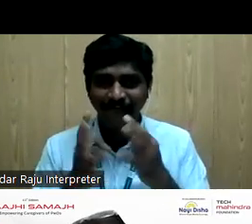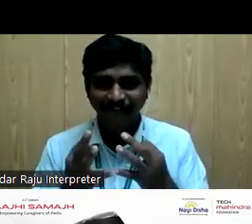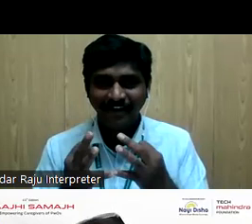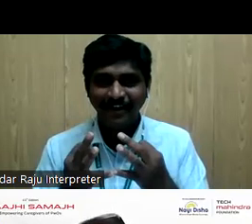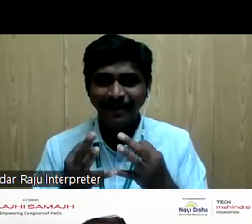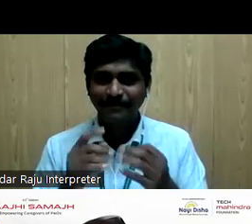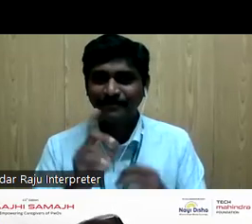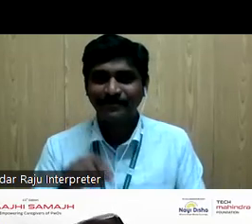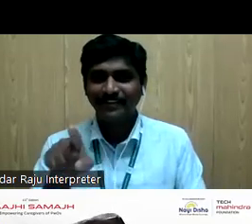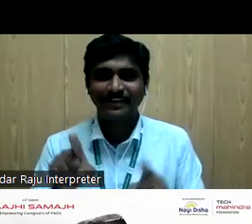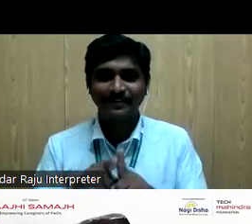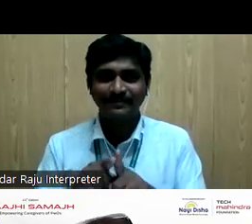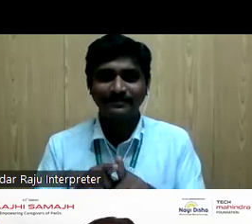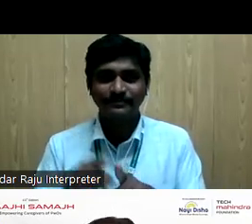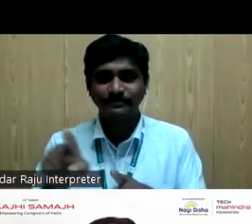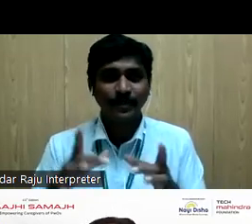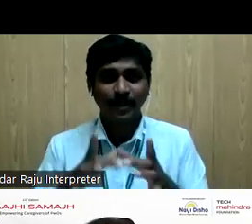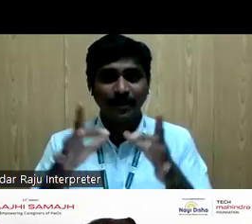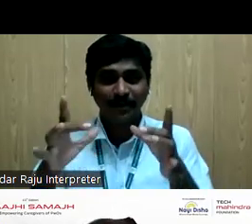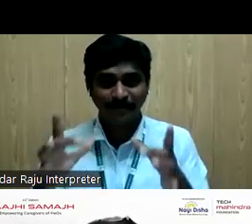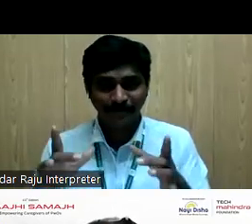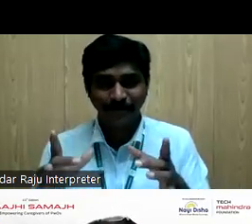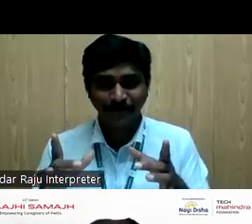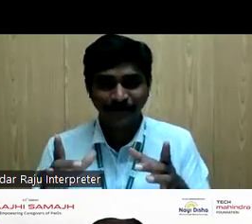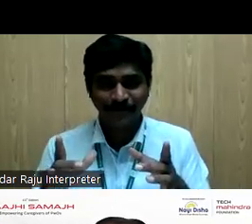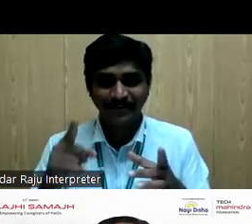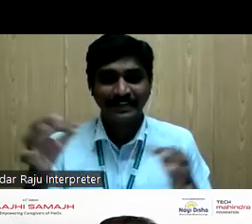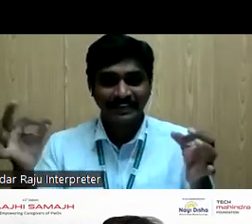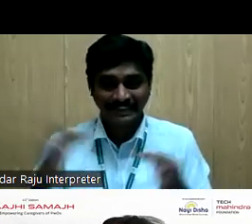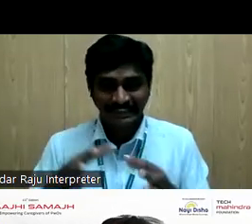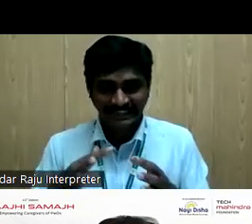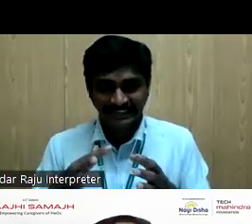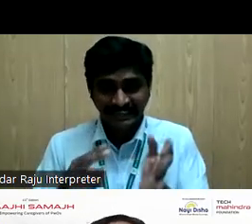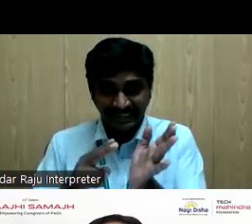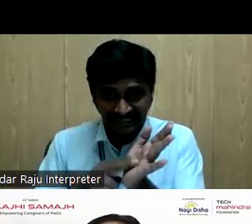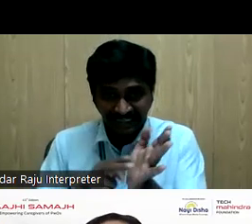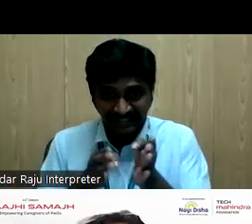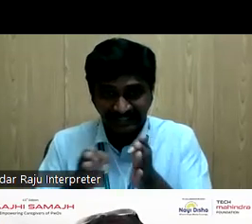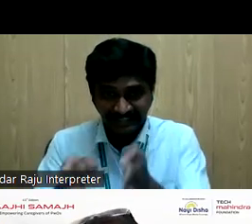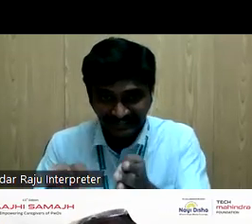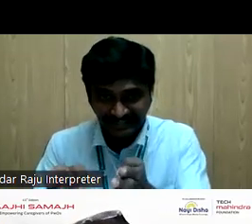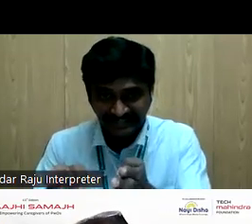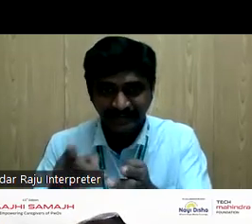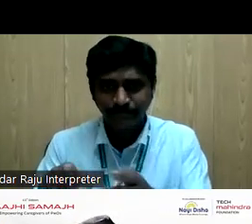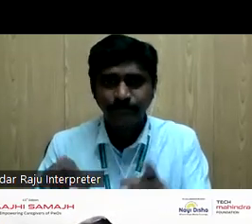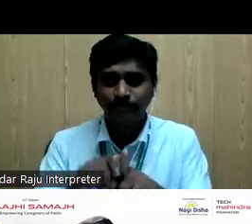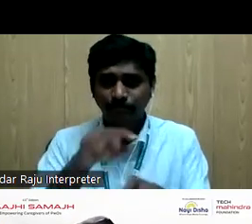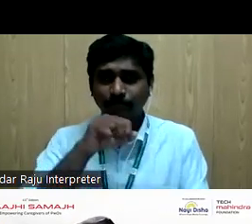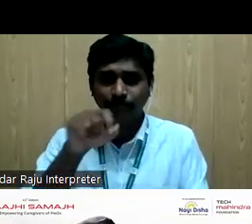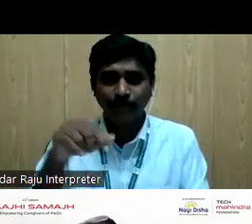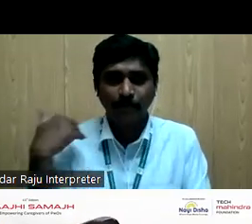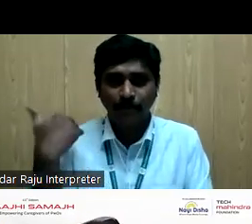For me, apart from being a founder and executive director to Nayi Disha, I'm also a sibling to my 50-year-old brother with Down